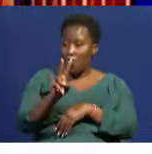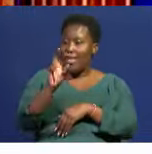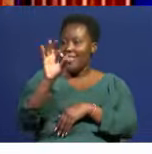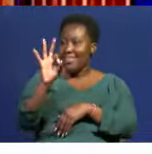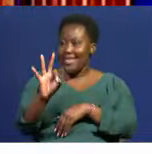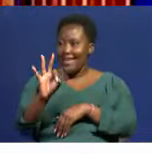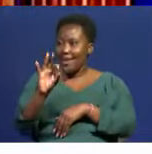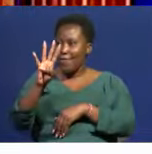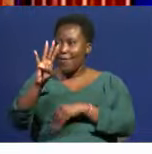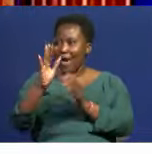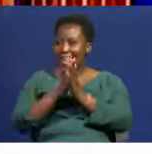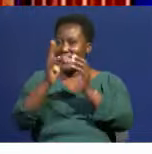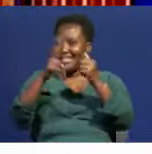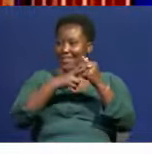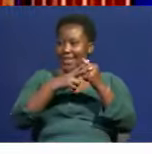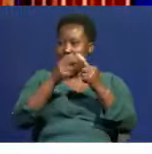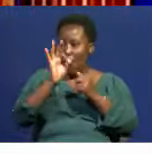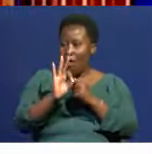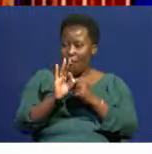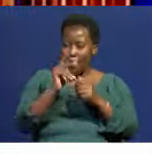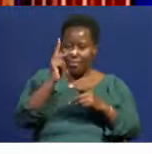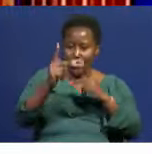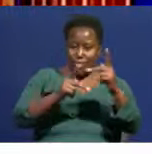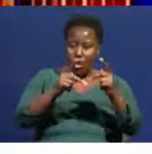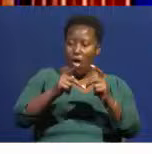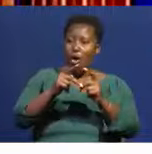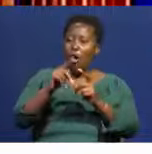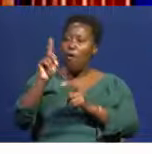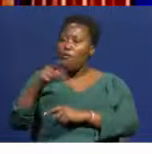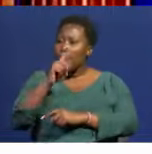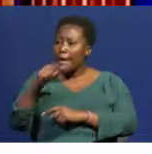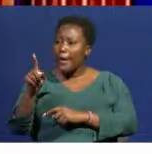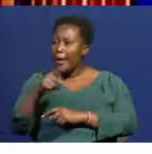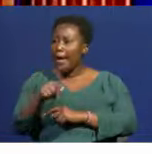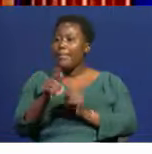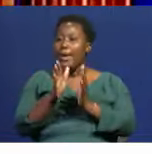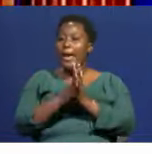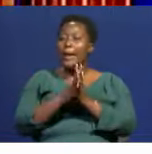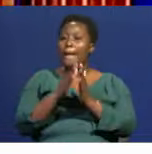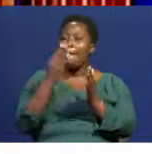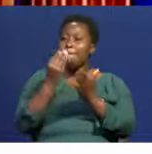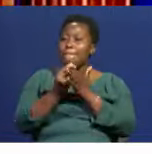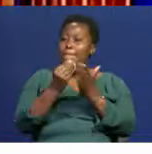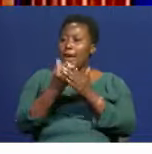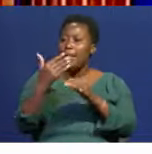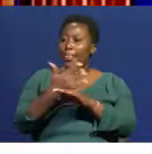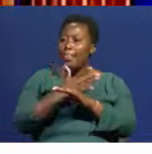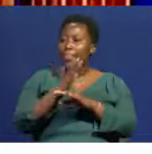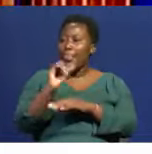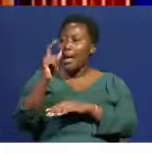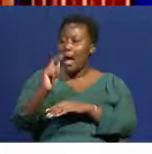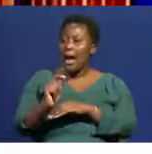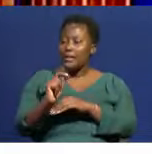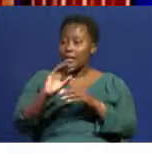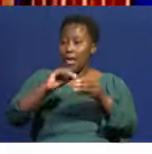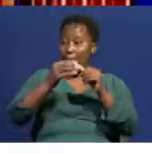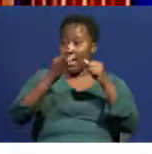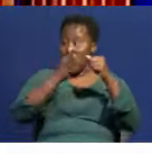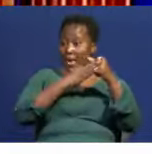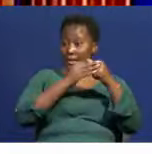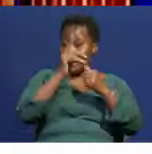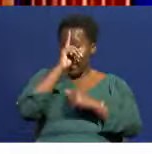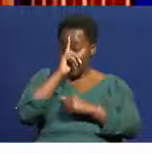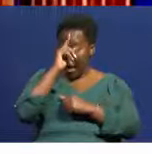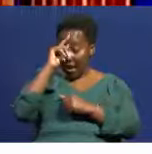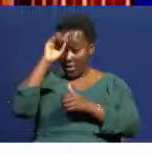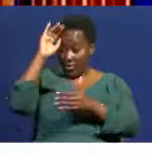3, 4, and 7 of the Proceeds of Crime and Anti-Money Laundering Act. Number eight, serious